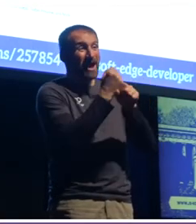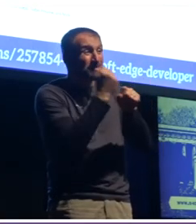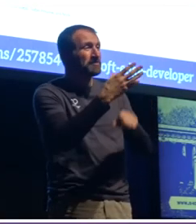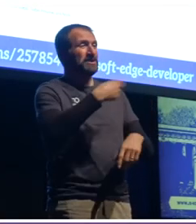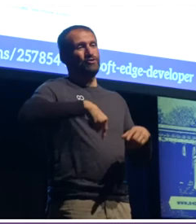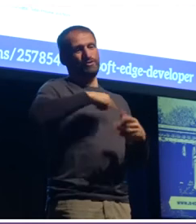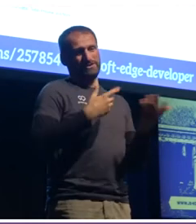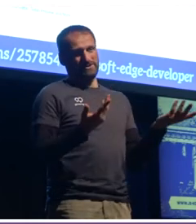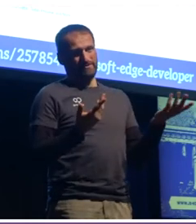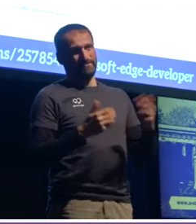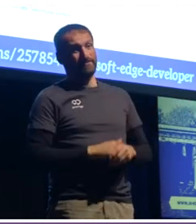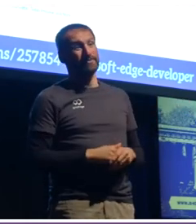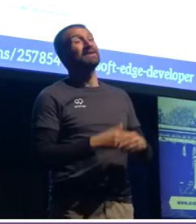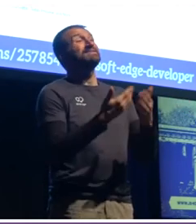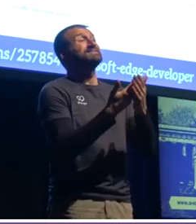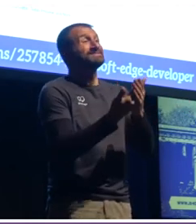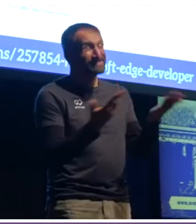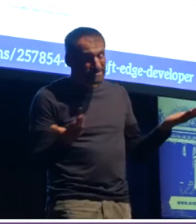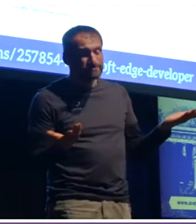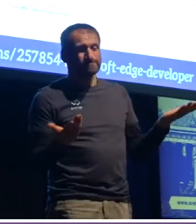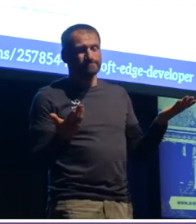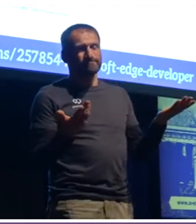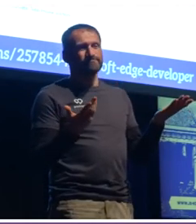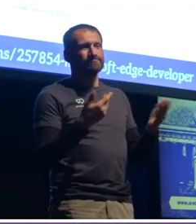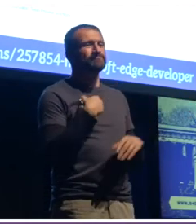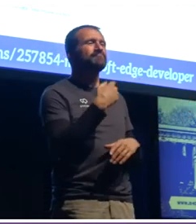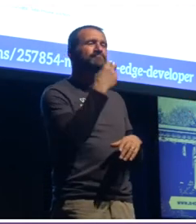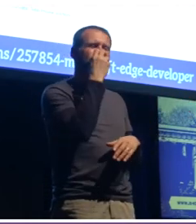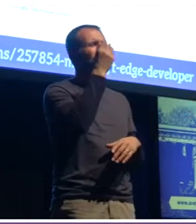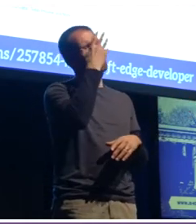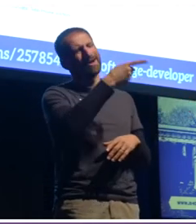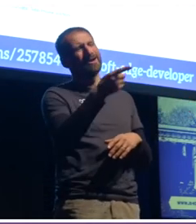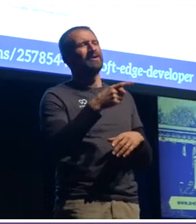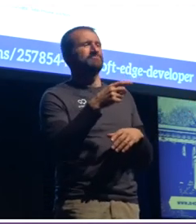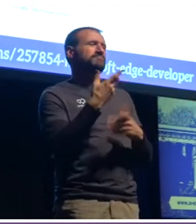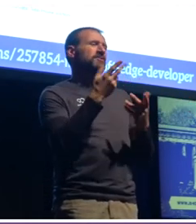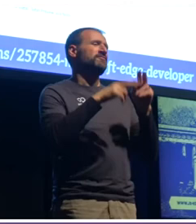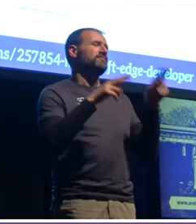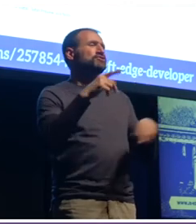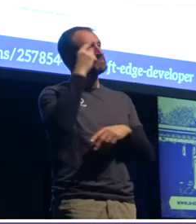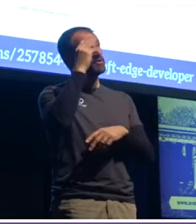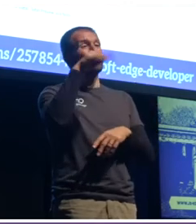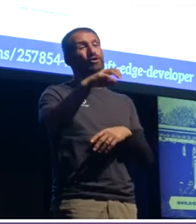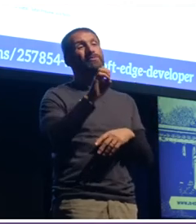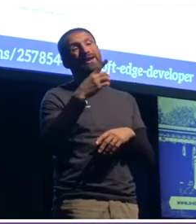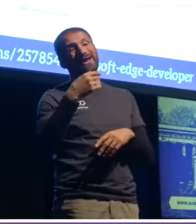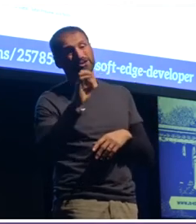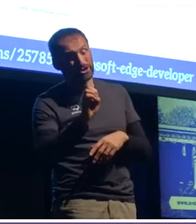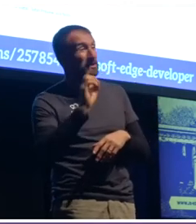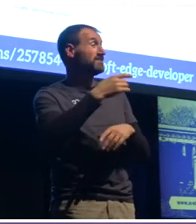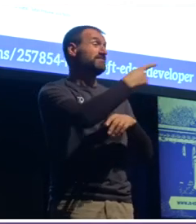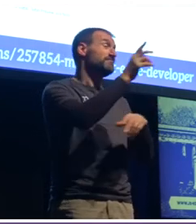Support features that matter to you. You can go vote for them at User Voice for Edge, but different companies have different ways for you to give feedback about what you